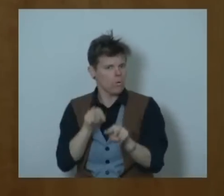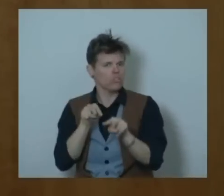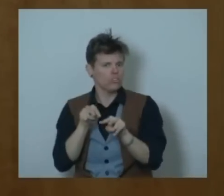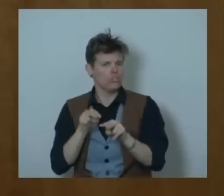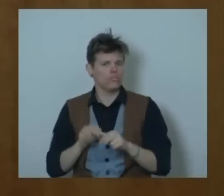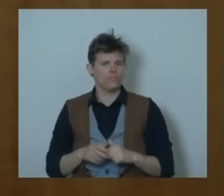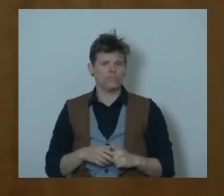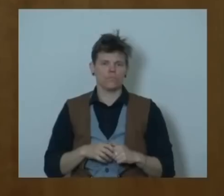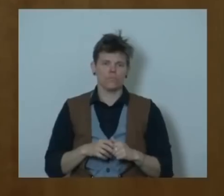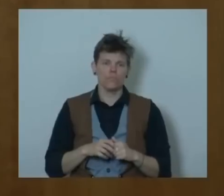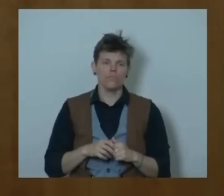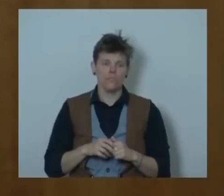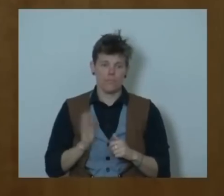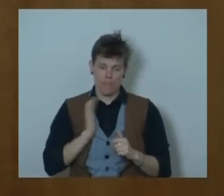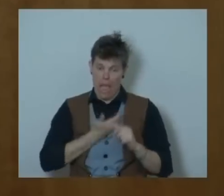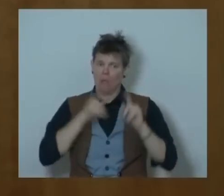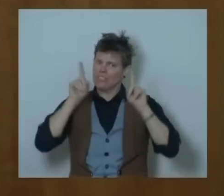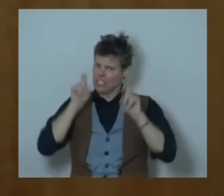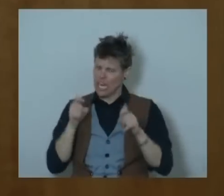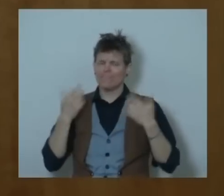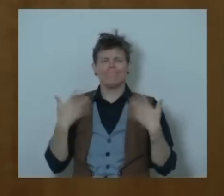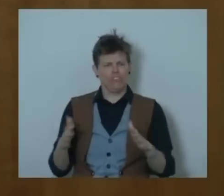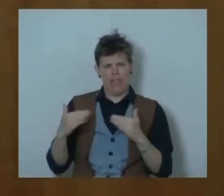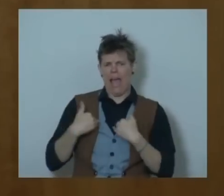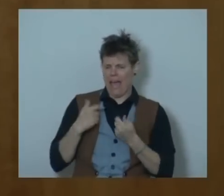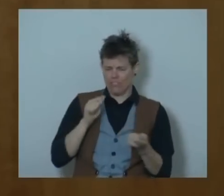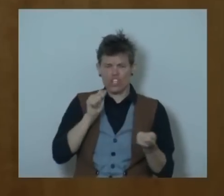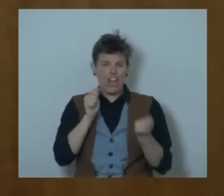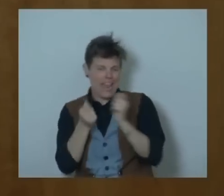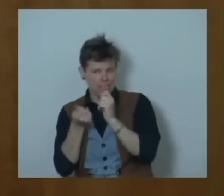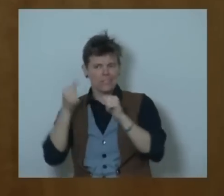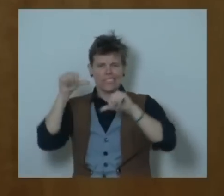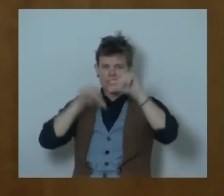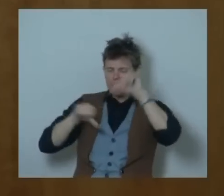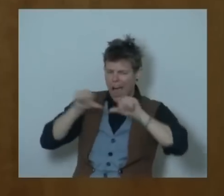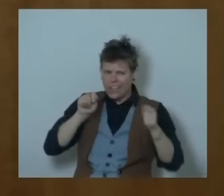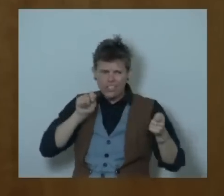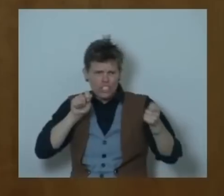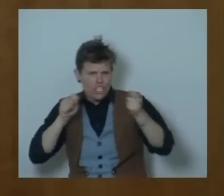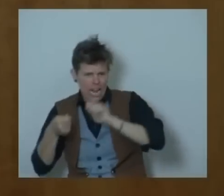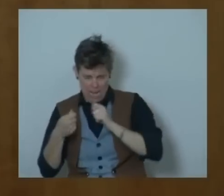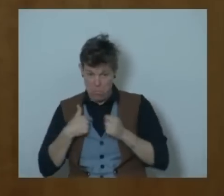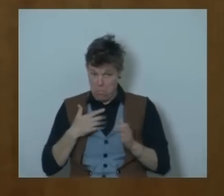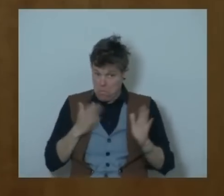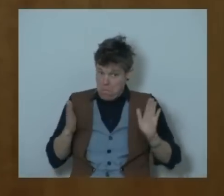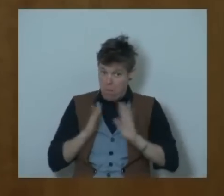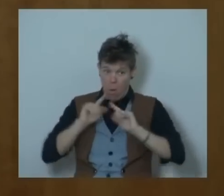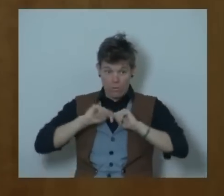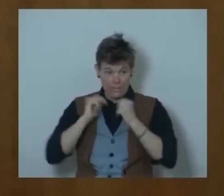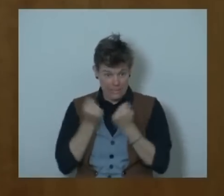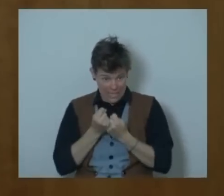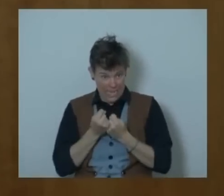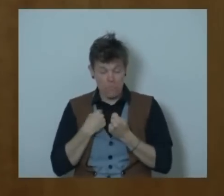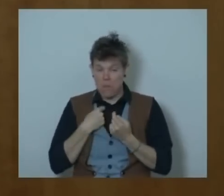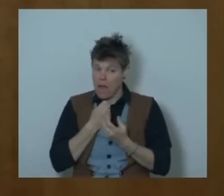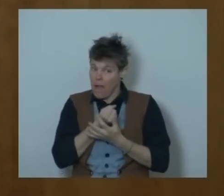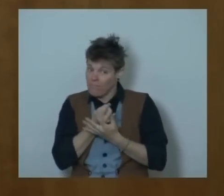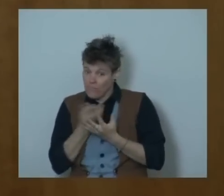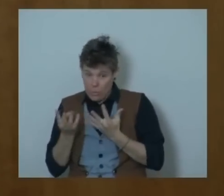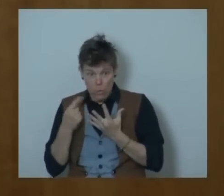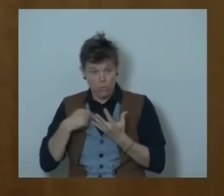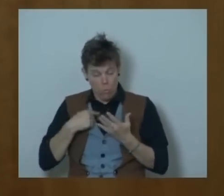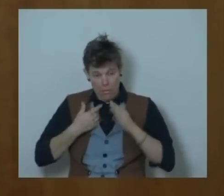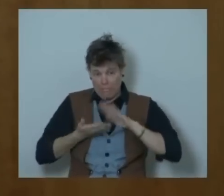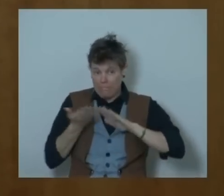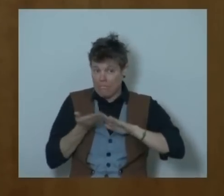it's an evolving science, and it's a very small team. You would be surprised if you knew how few people are actually running this on behalf of the